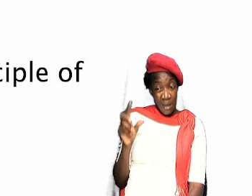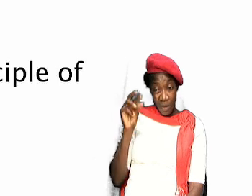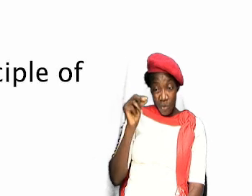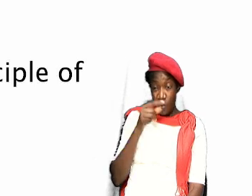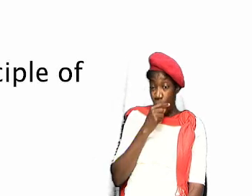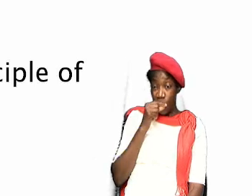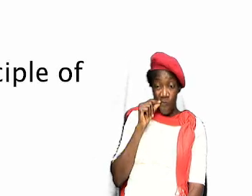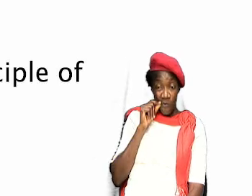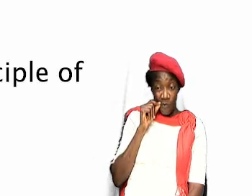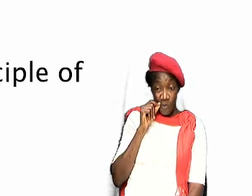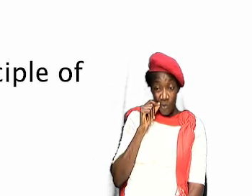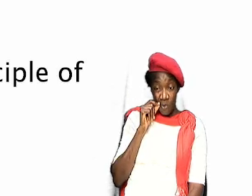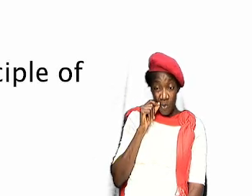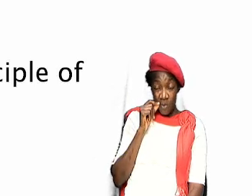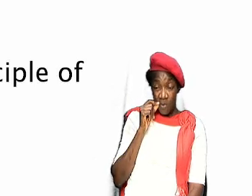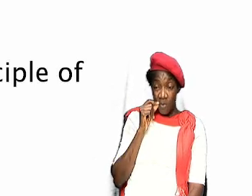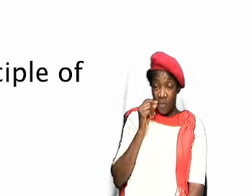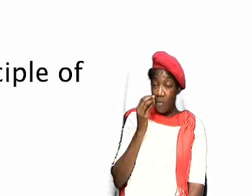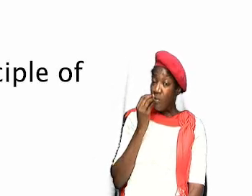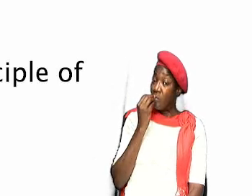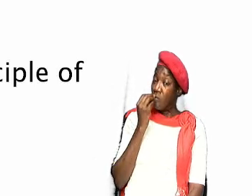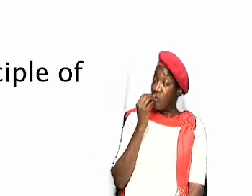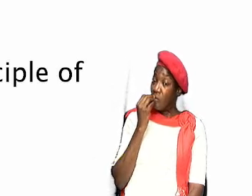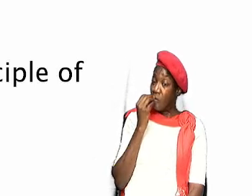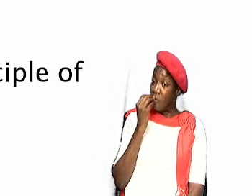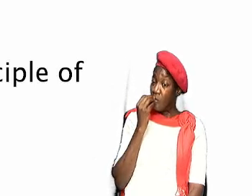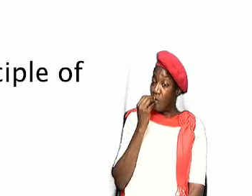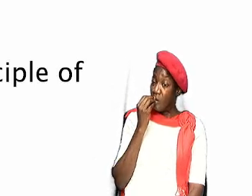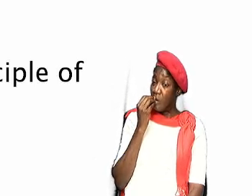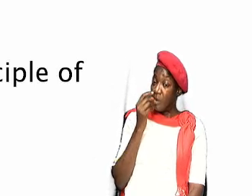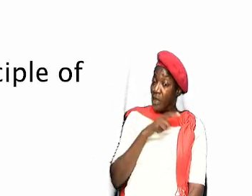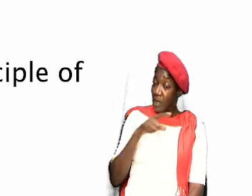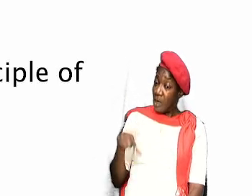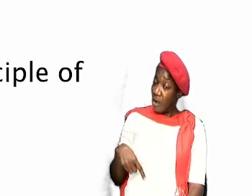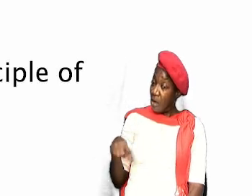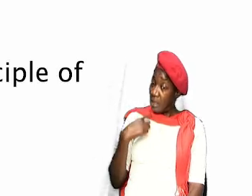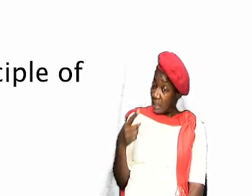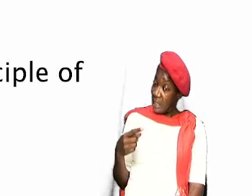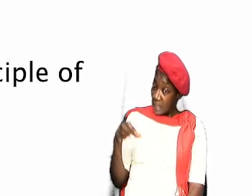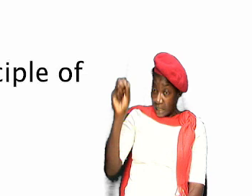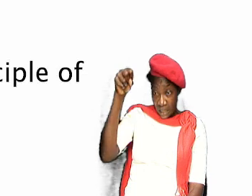famine is in the land? And the Lord said, yes.